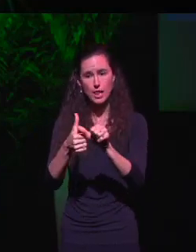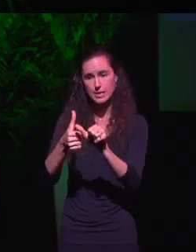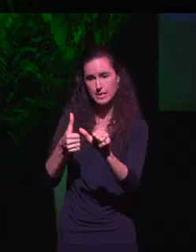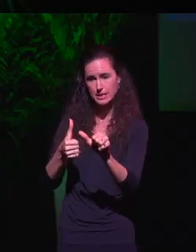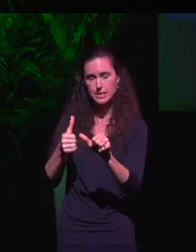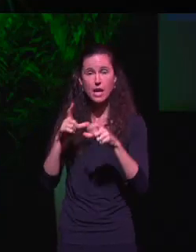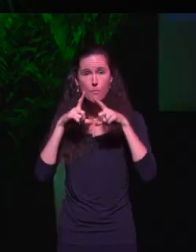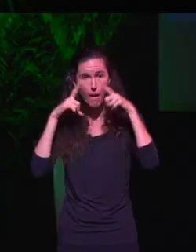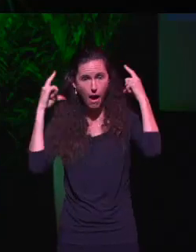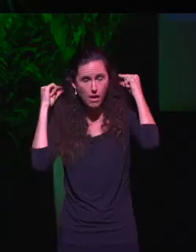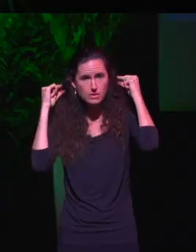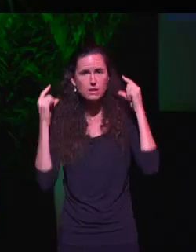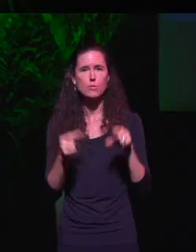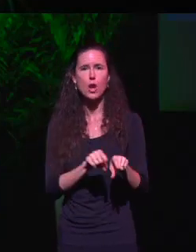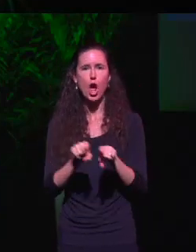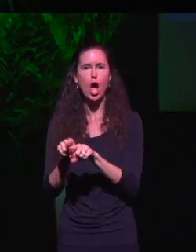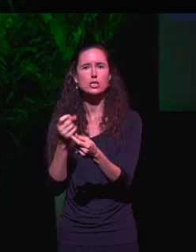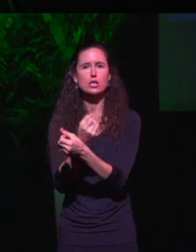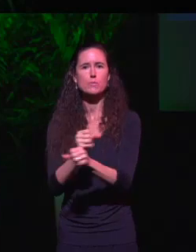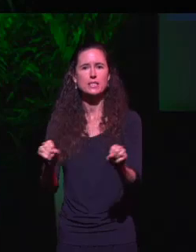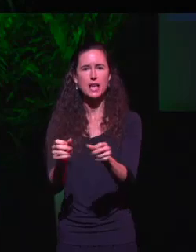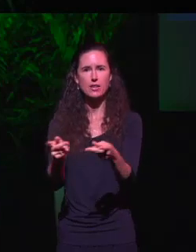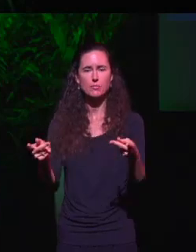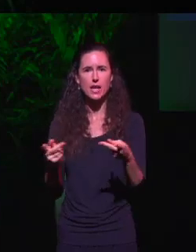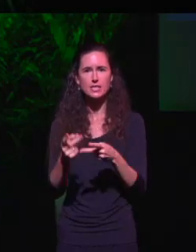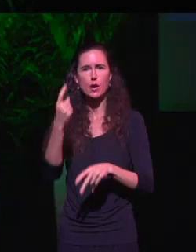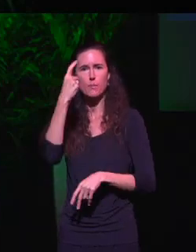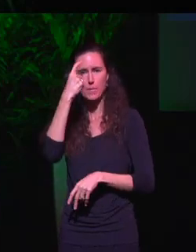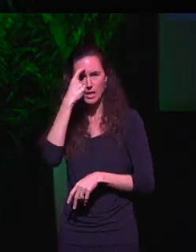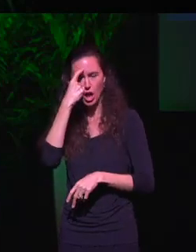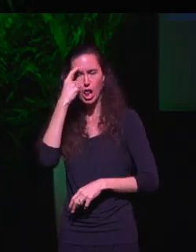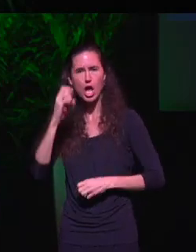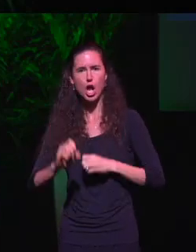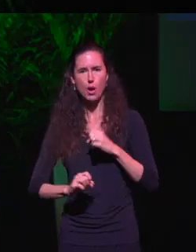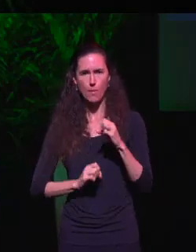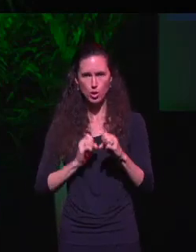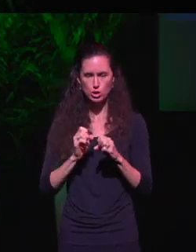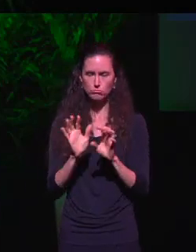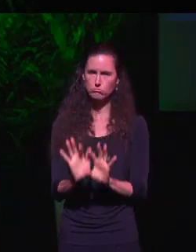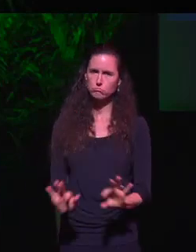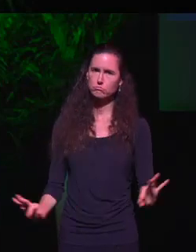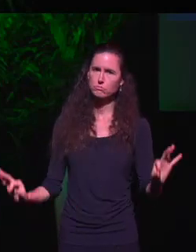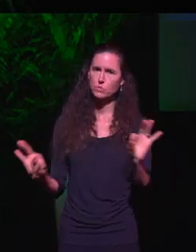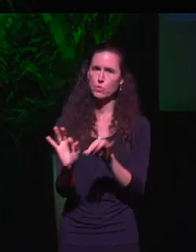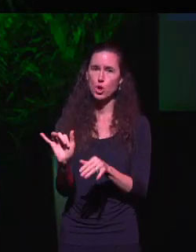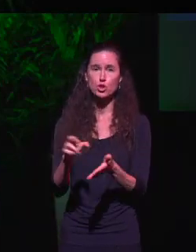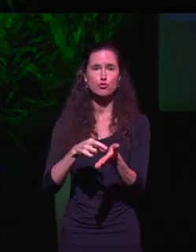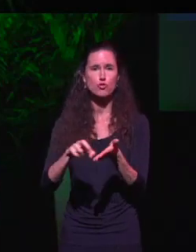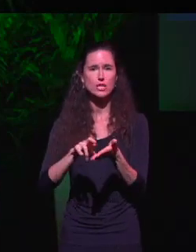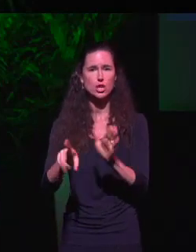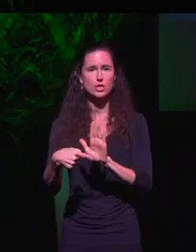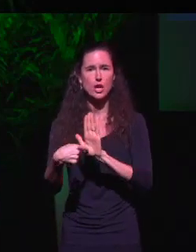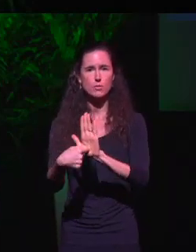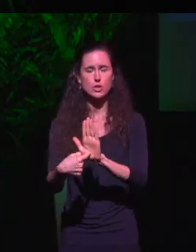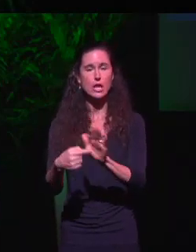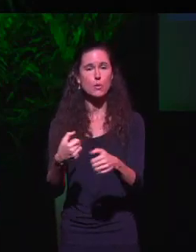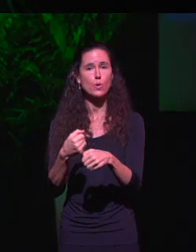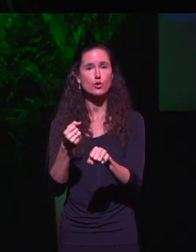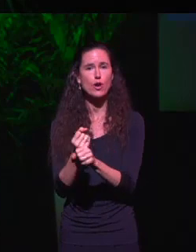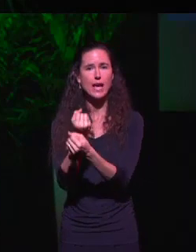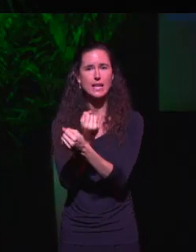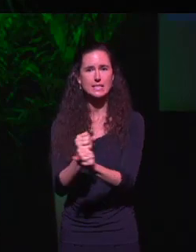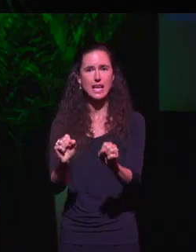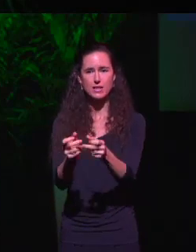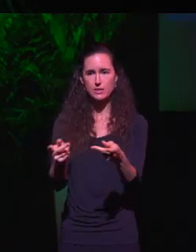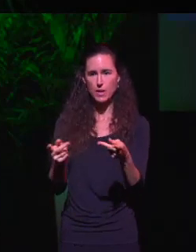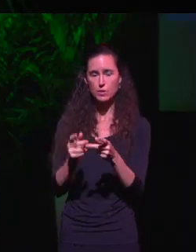mask, but also to be a safe space mentally and emotionally. Research demonstrates that when we create a safe space where